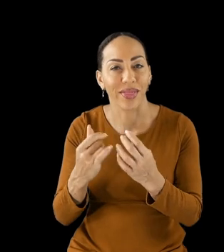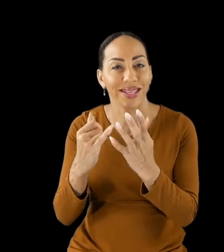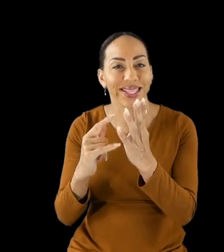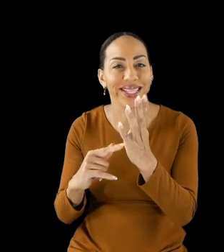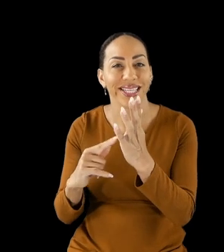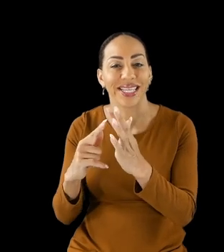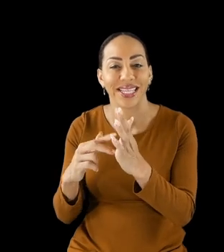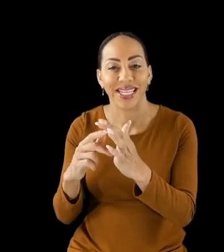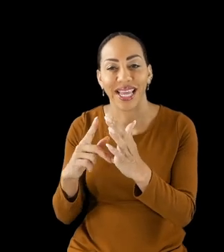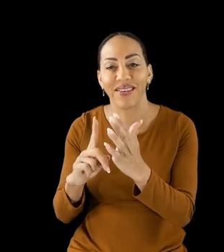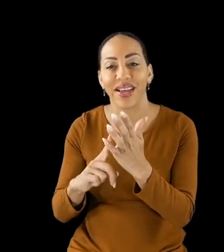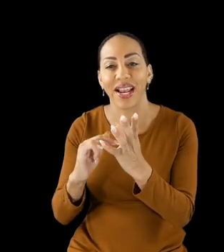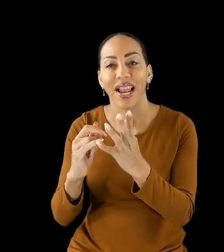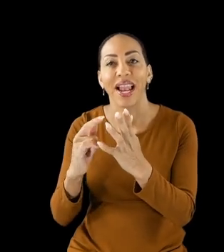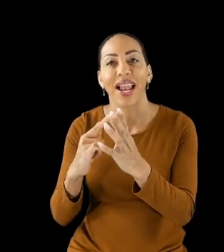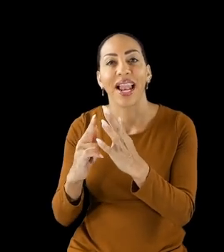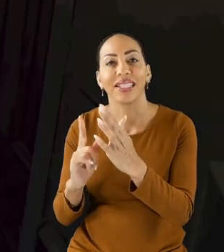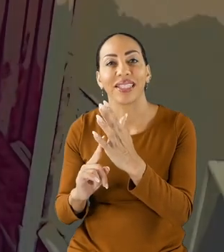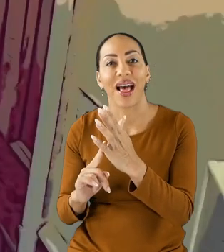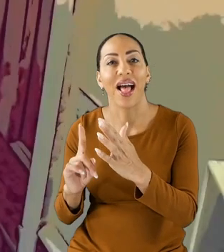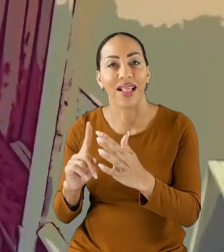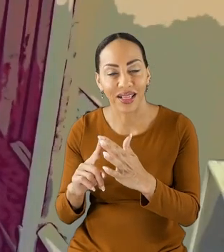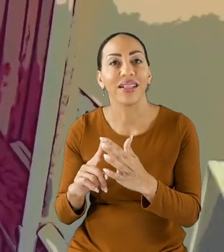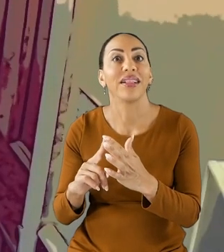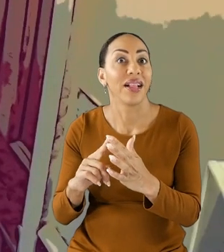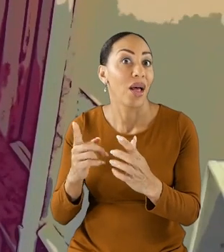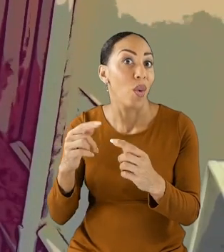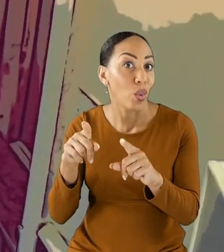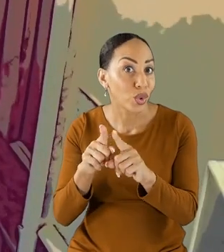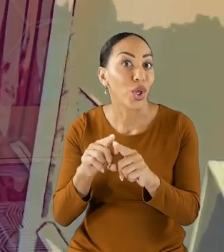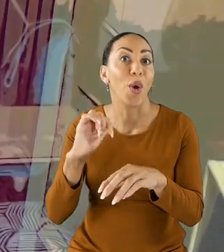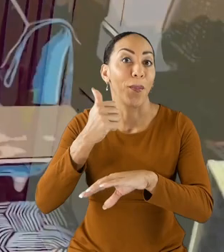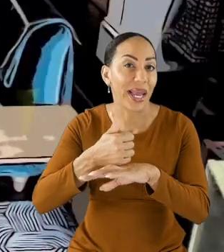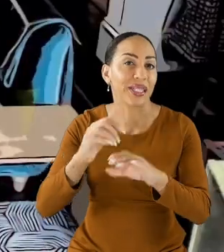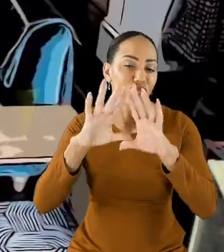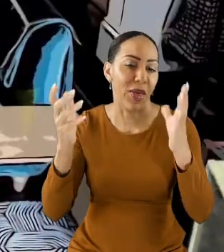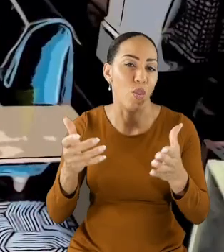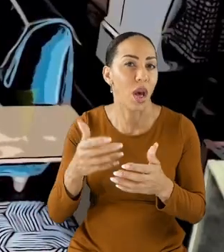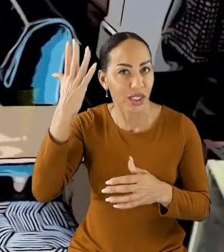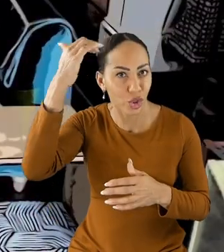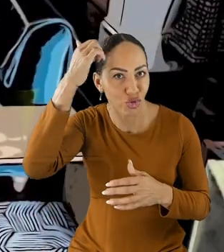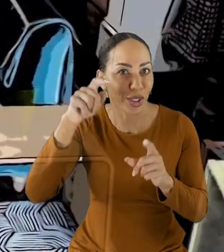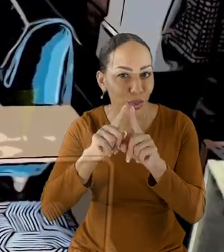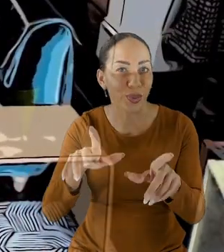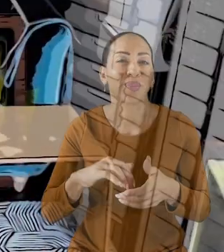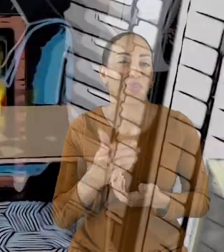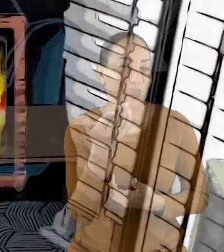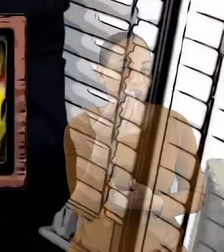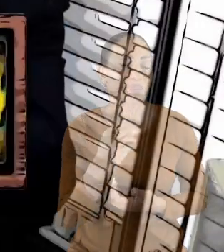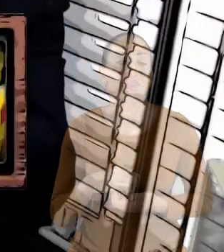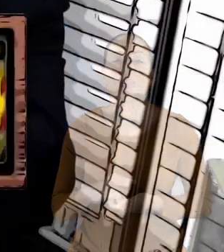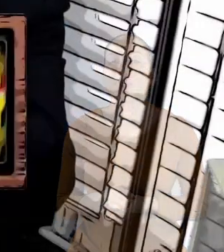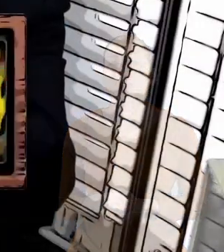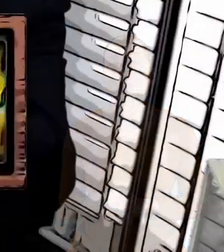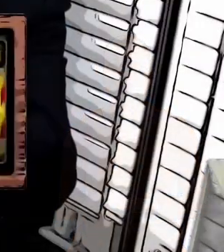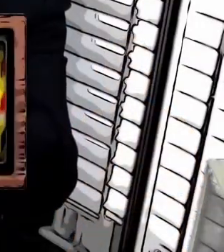partners in Australia and elsewhere around the world. So this is the first one. Well, come on, open up. Push it on, yeah. Push it on.